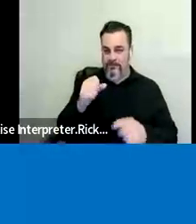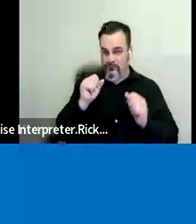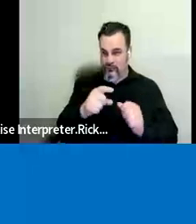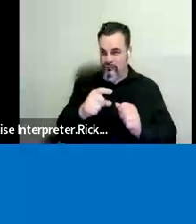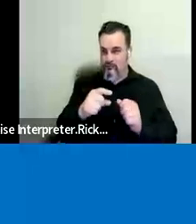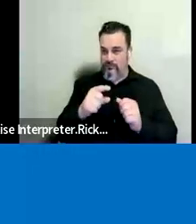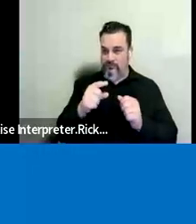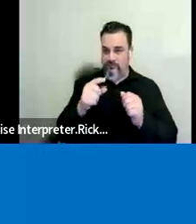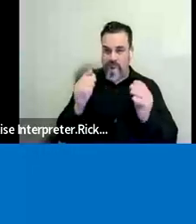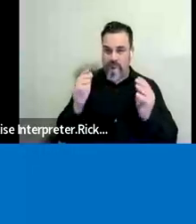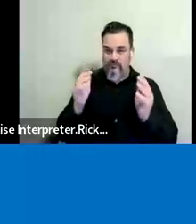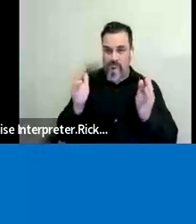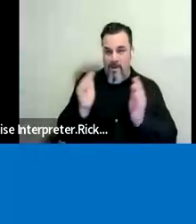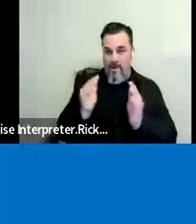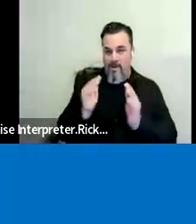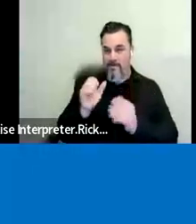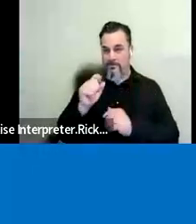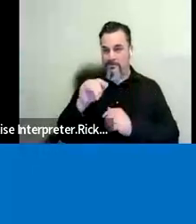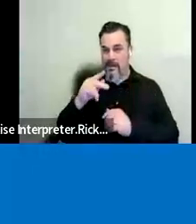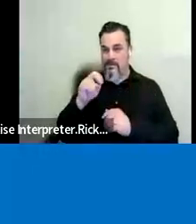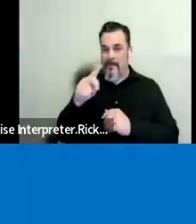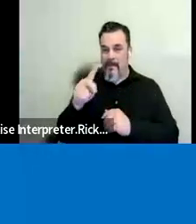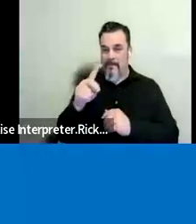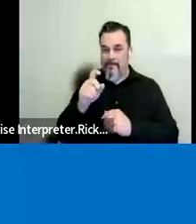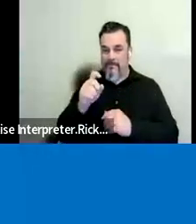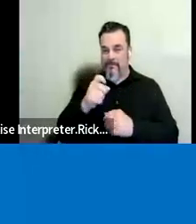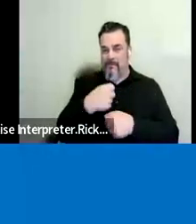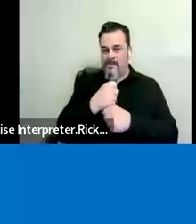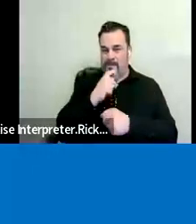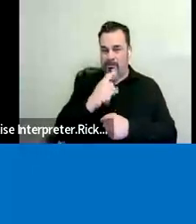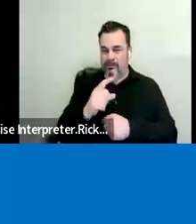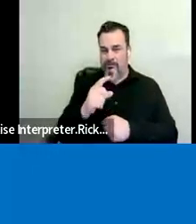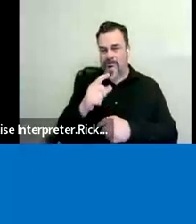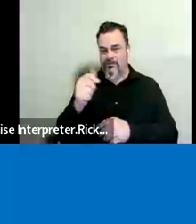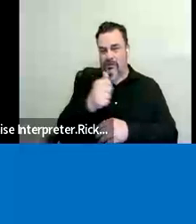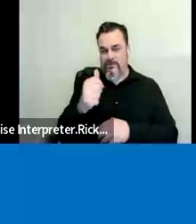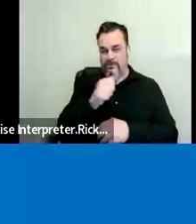small pool or a stipend to make sure that transportation isn't a barrier?